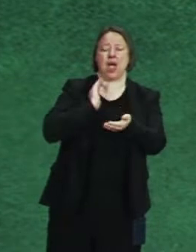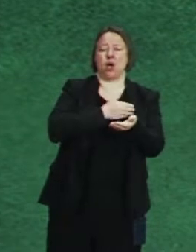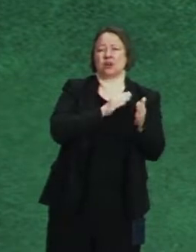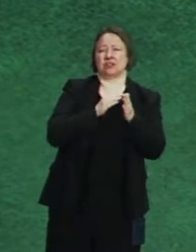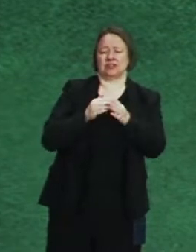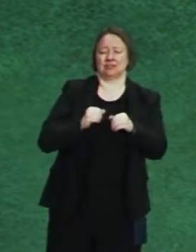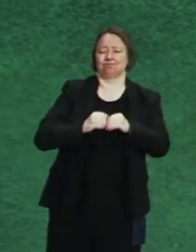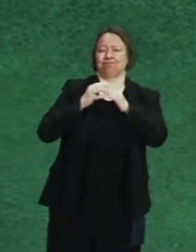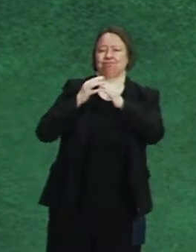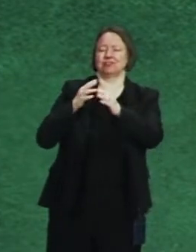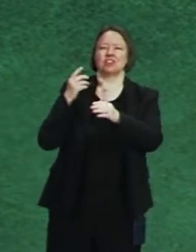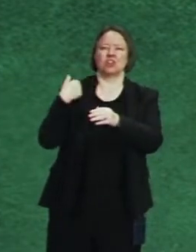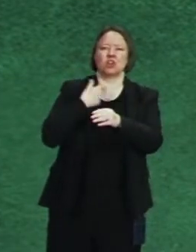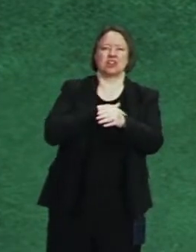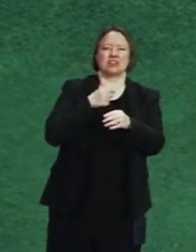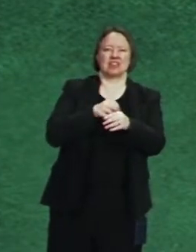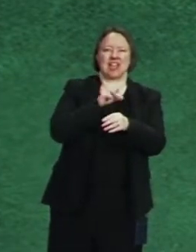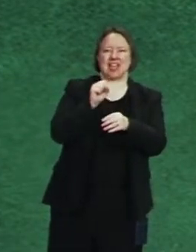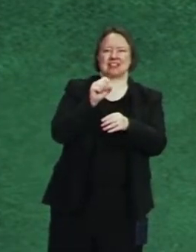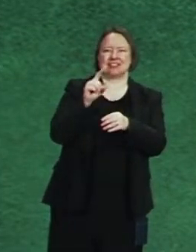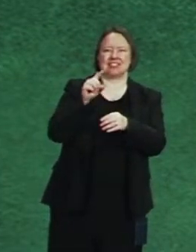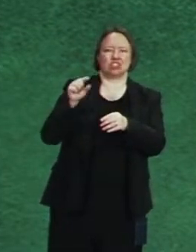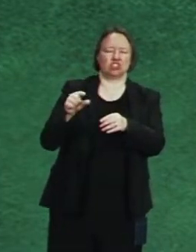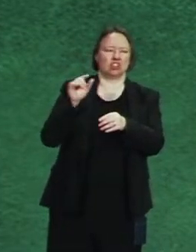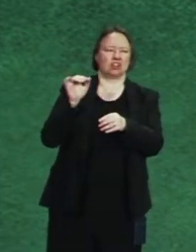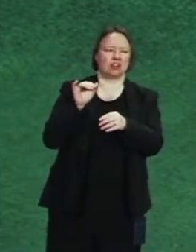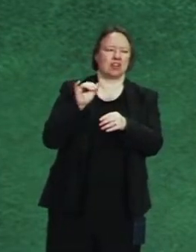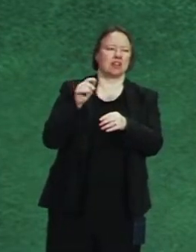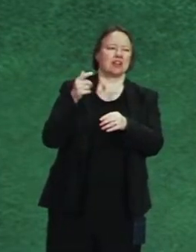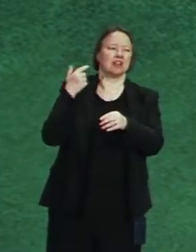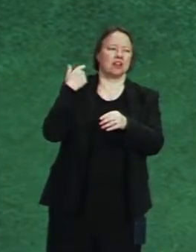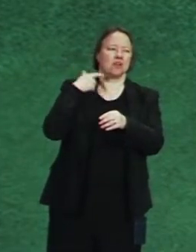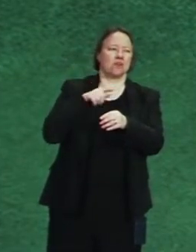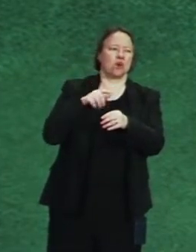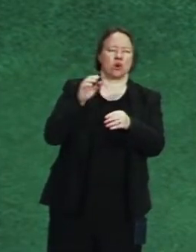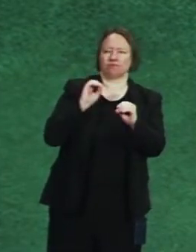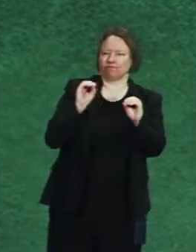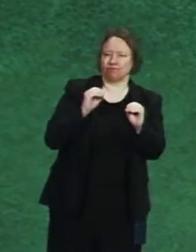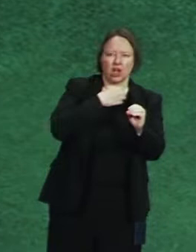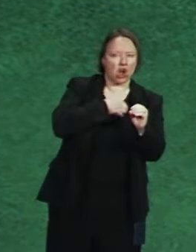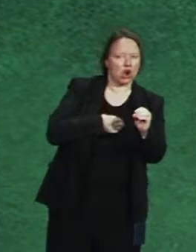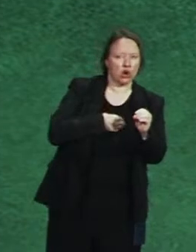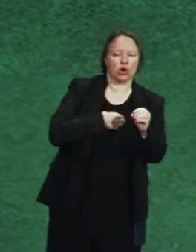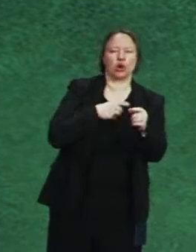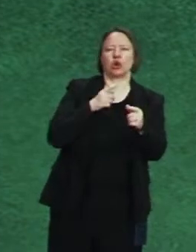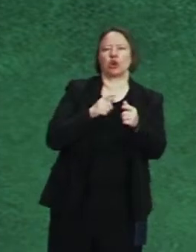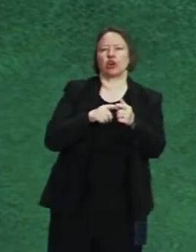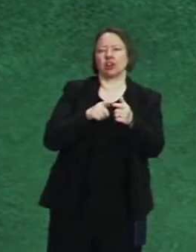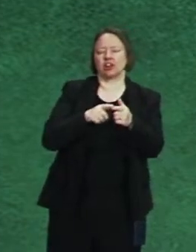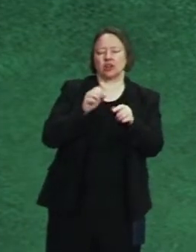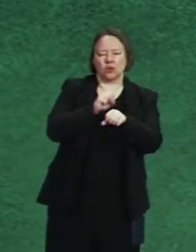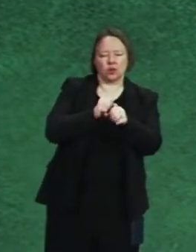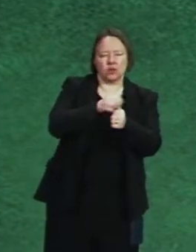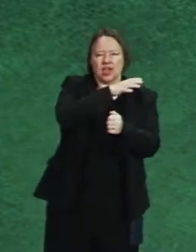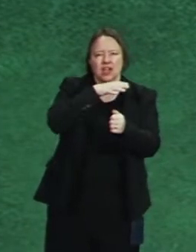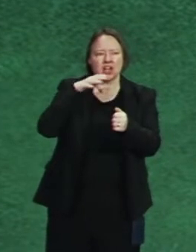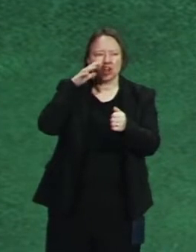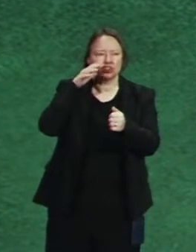draw us closer to the SDGs like clean water and sanitation, zero hunger, good health and well-being, and among